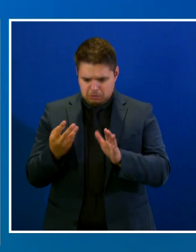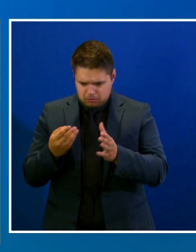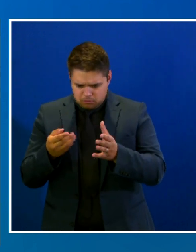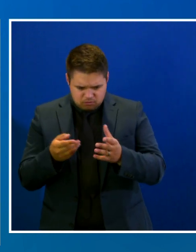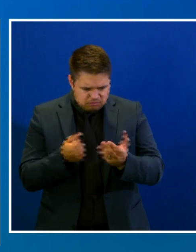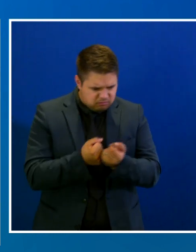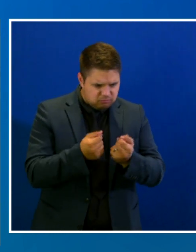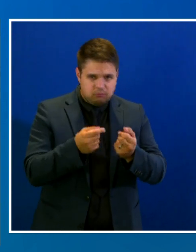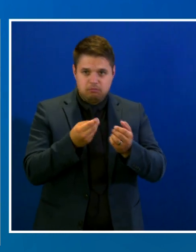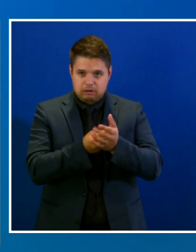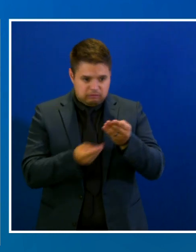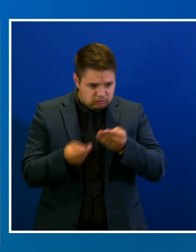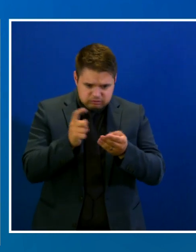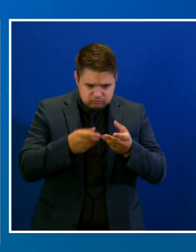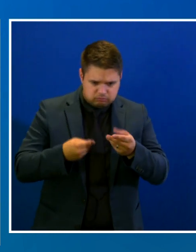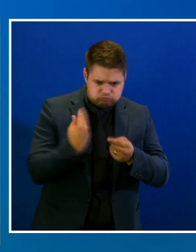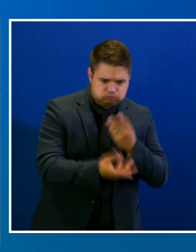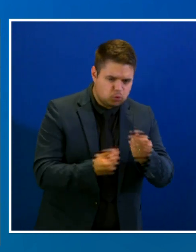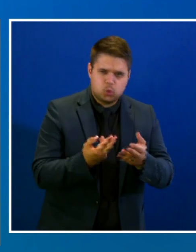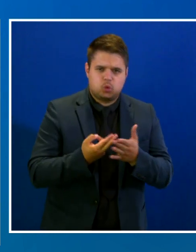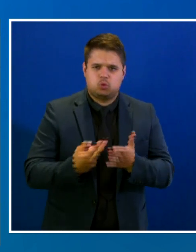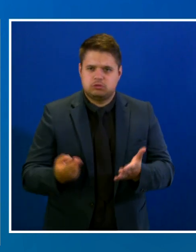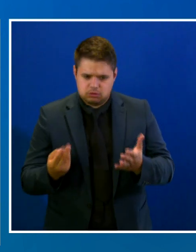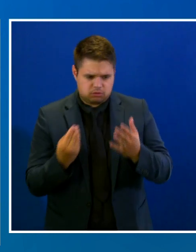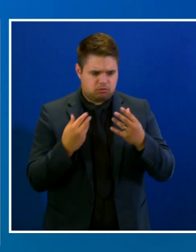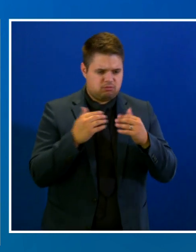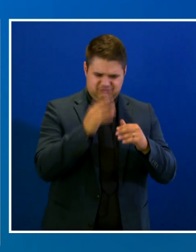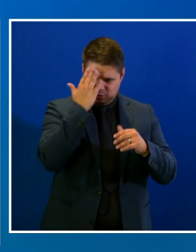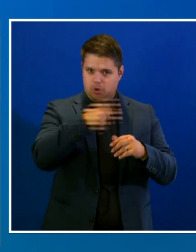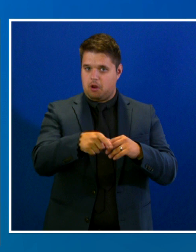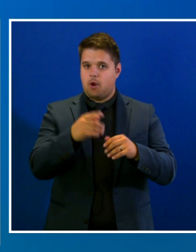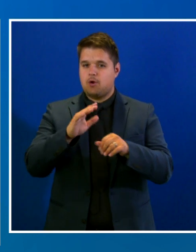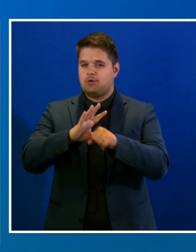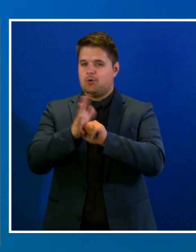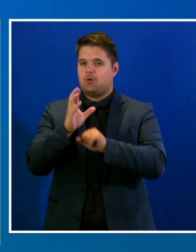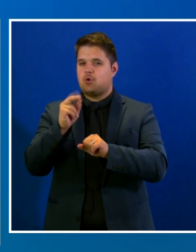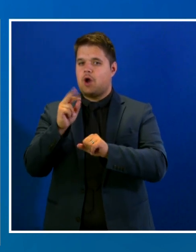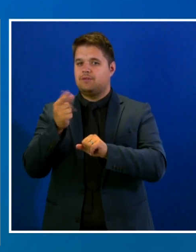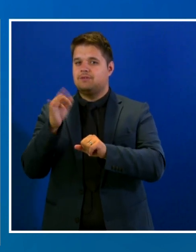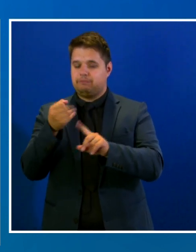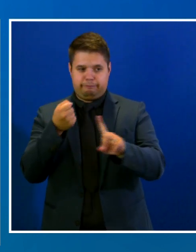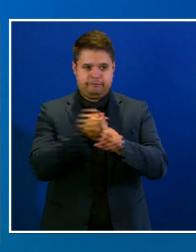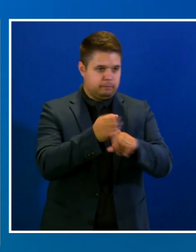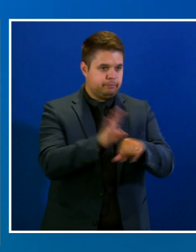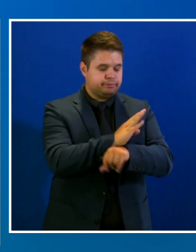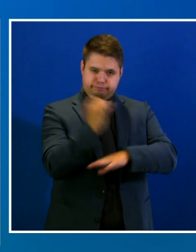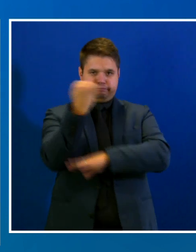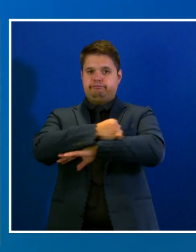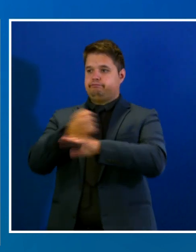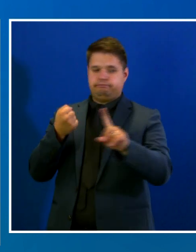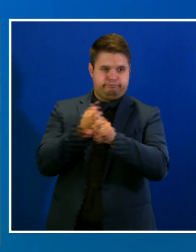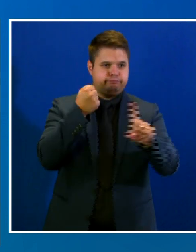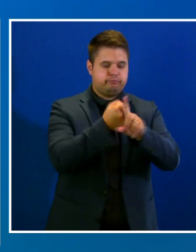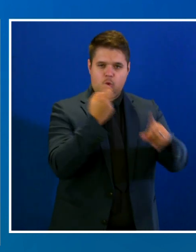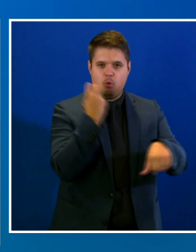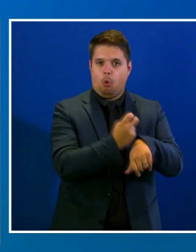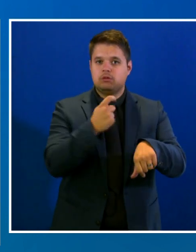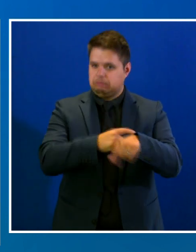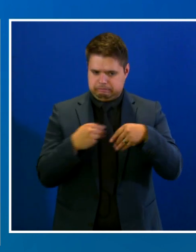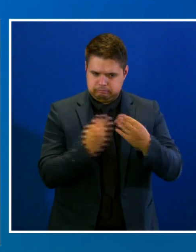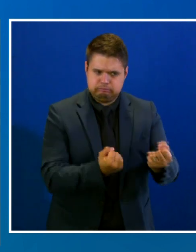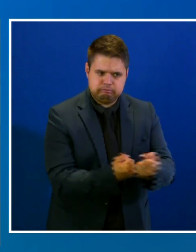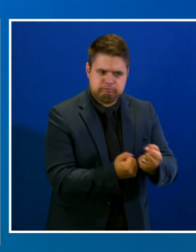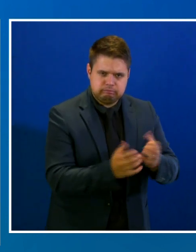available, including the new Restaurant Revitalization Fund. If you're a business in Washington with fewer